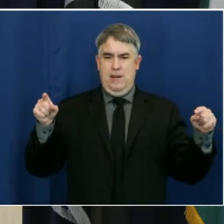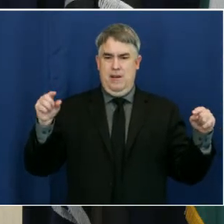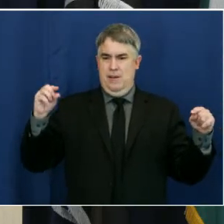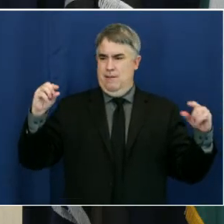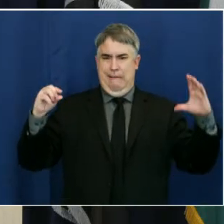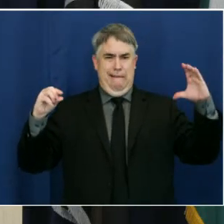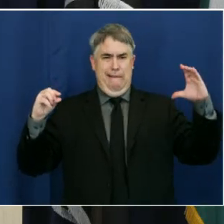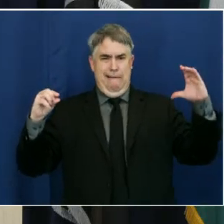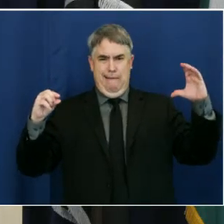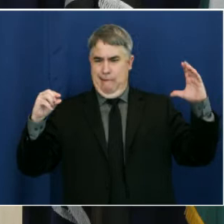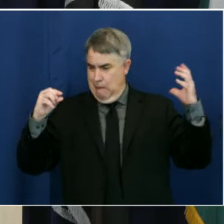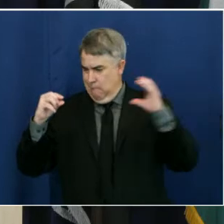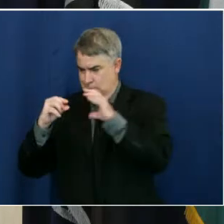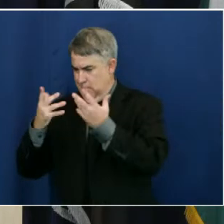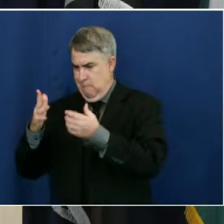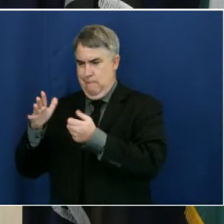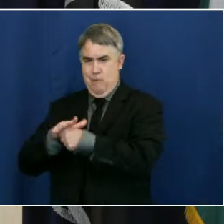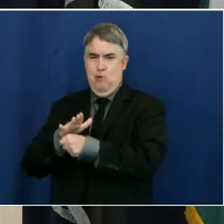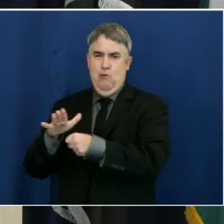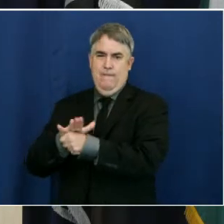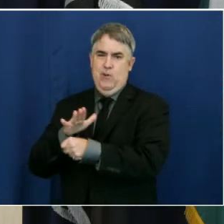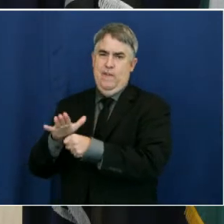the making of that appointment.